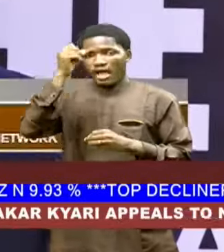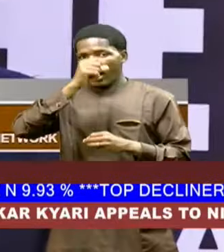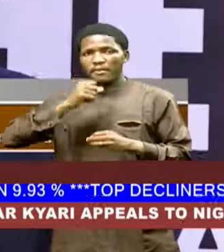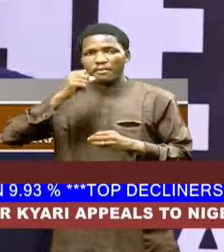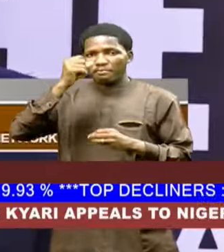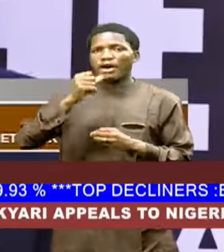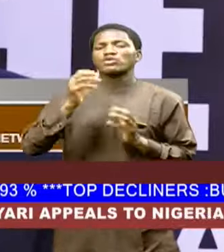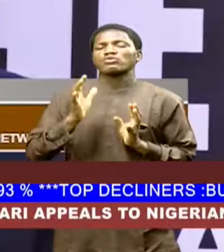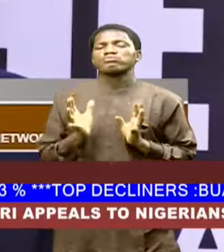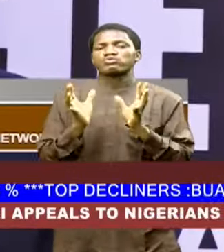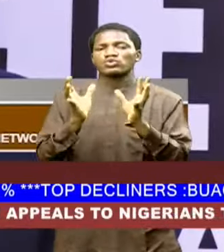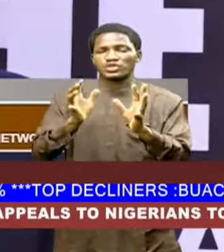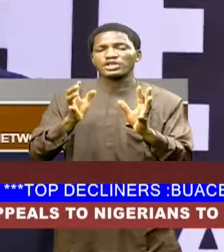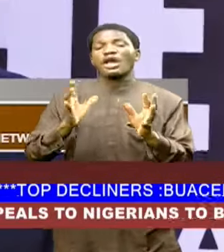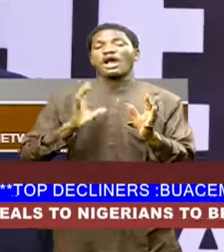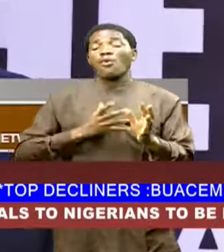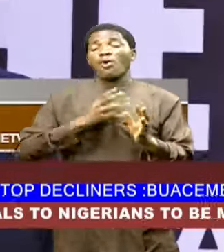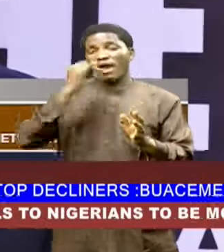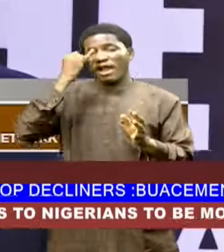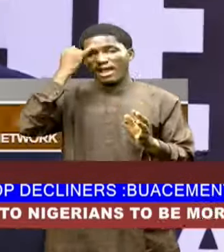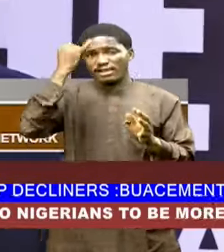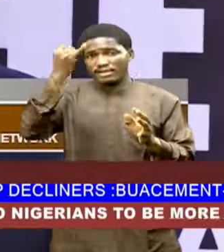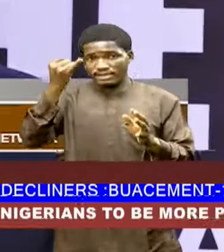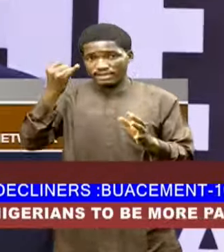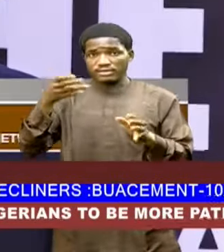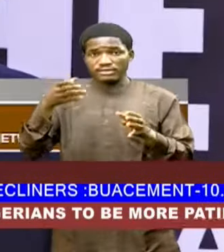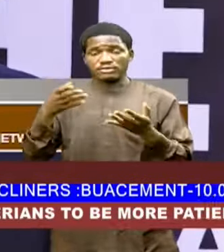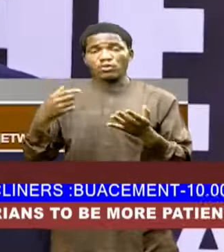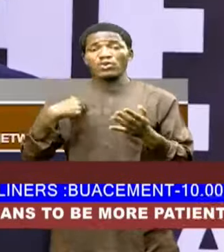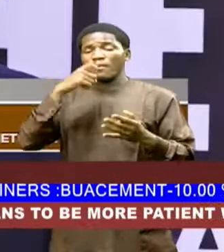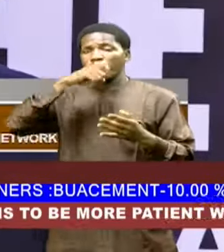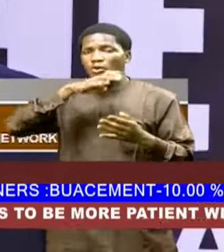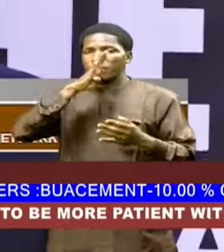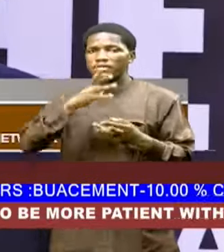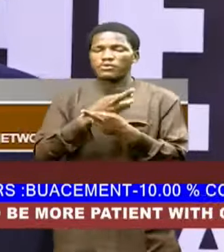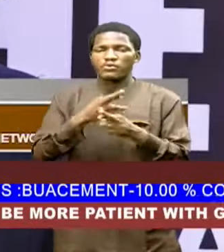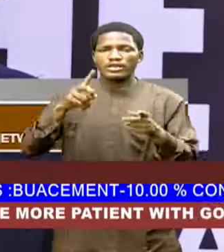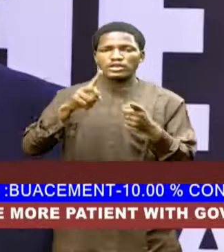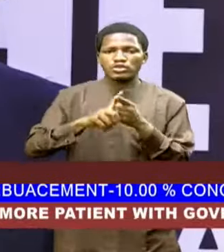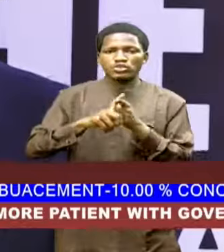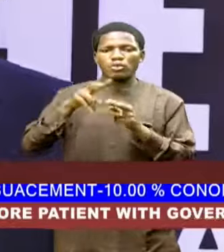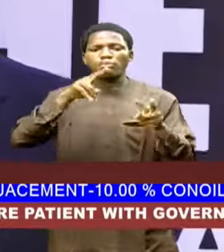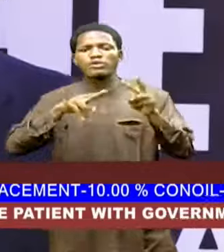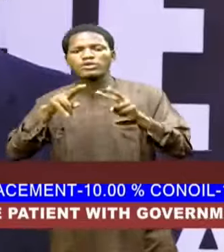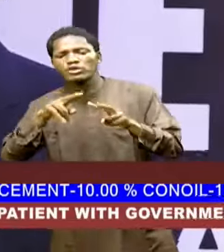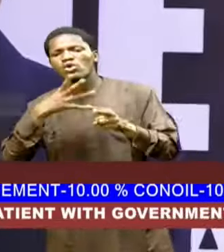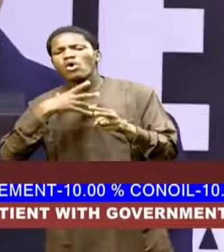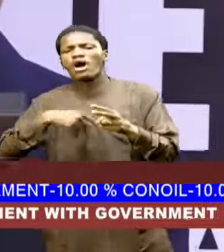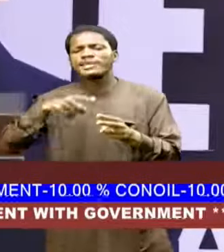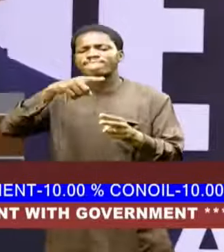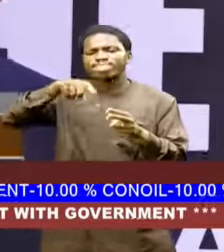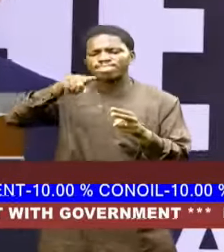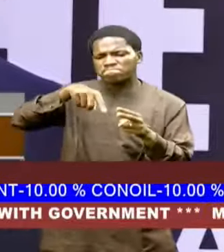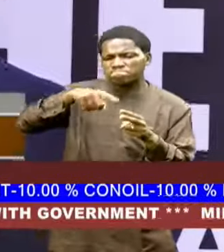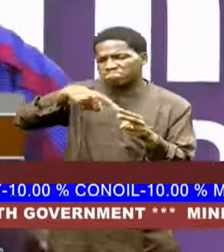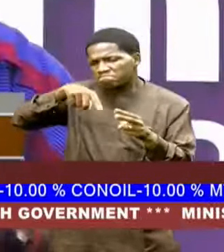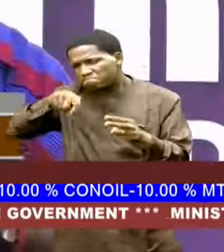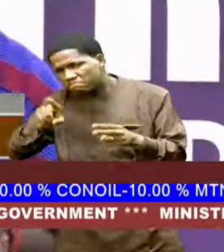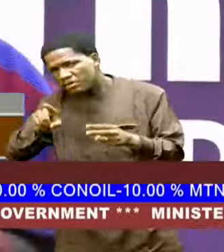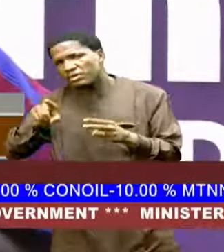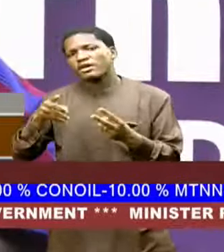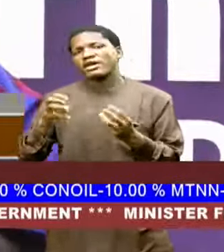ideas at the heart of our conversations this week, we must be ready to monitor and critique efforts to implement the Pact for the Future.